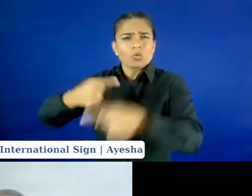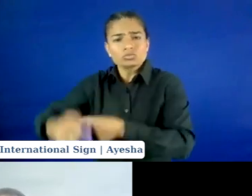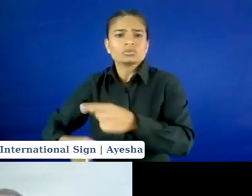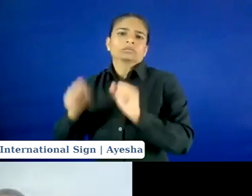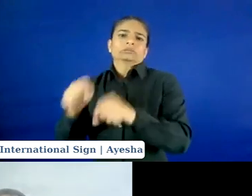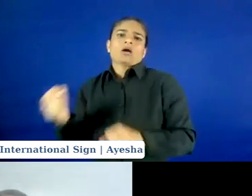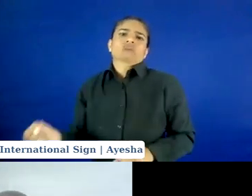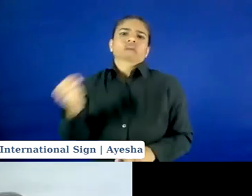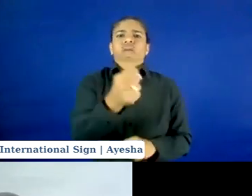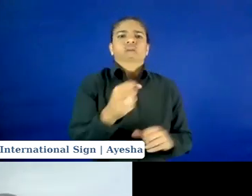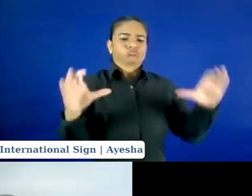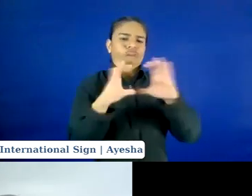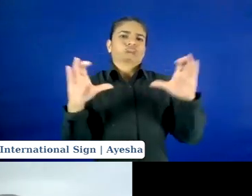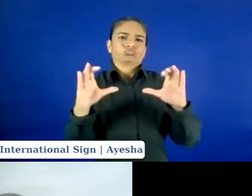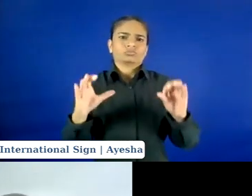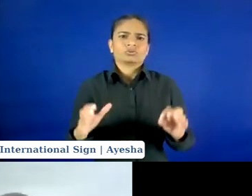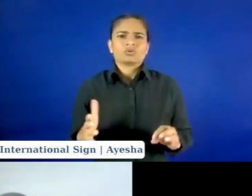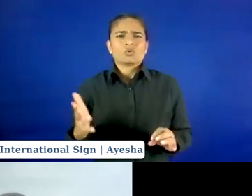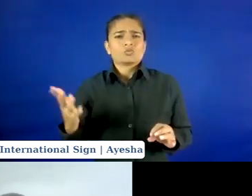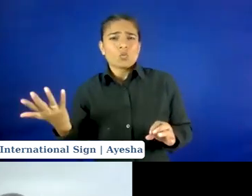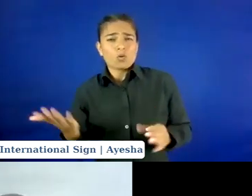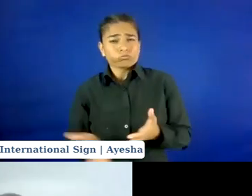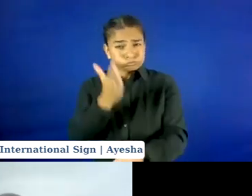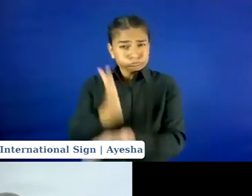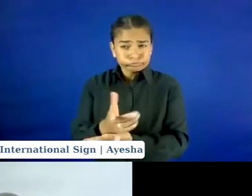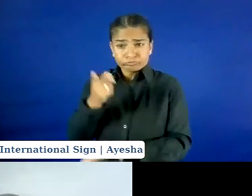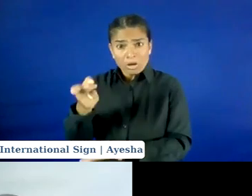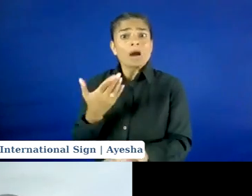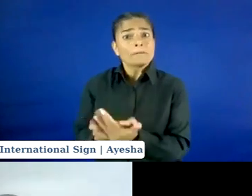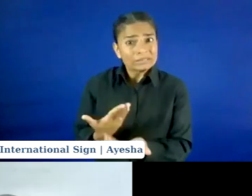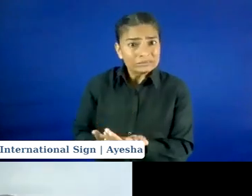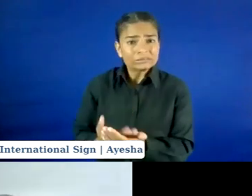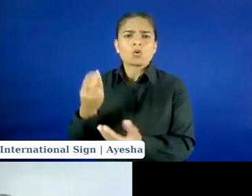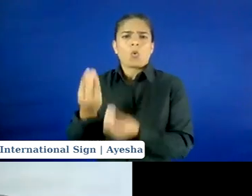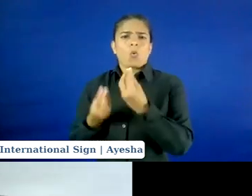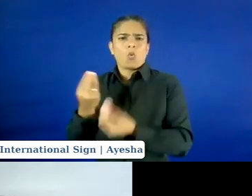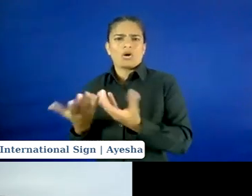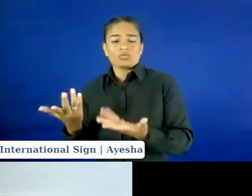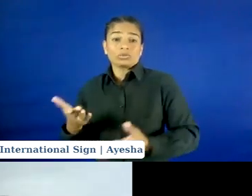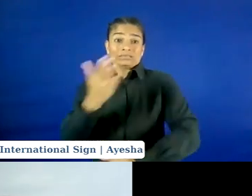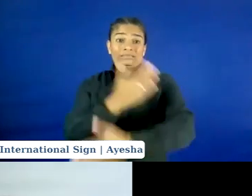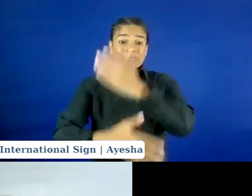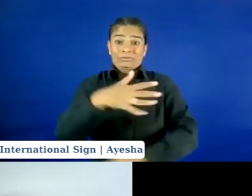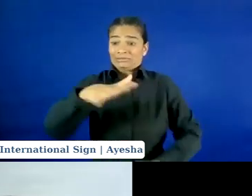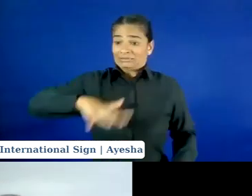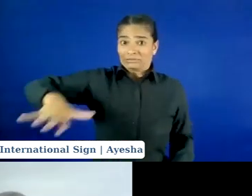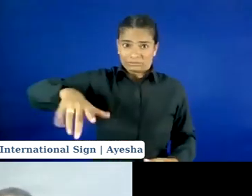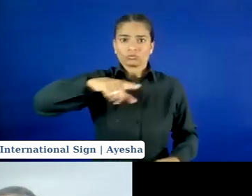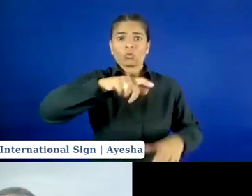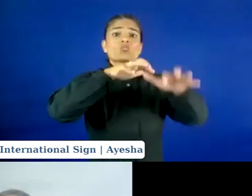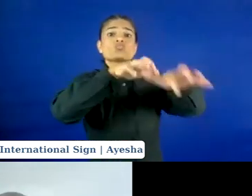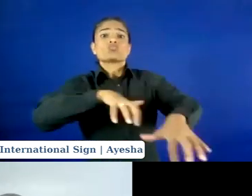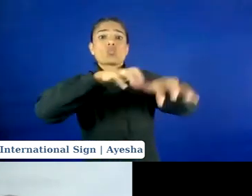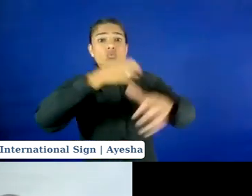truly epilepsy is a disability or not. So in the rural area, the information gap is big. In the urban area, seemingly is